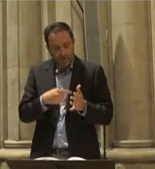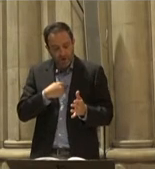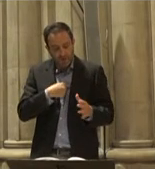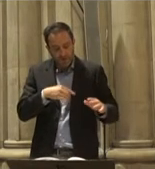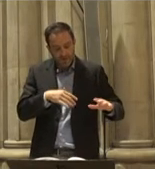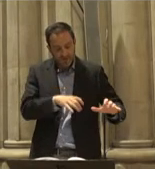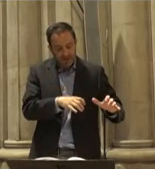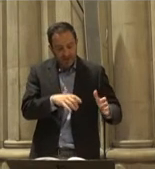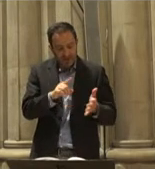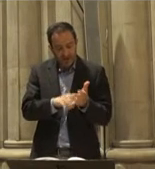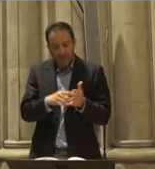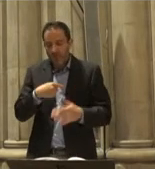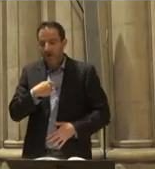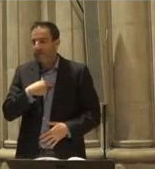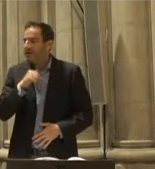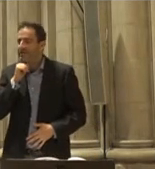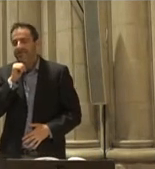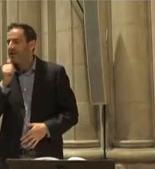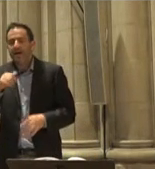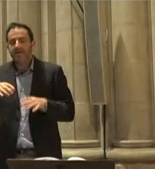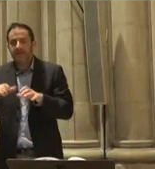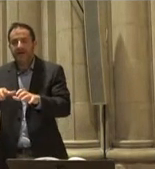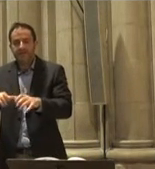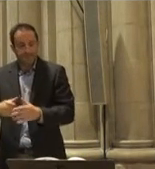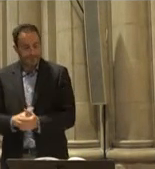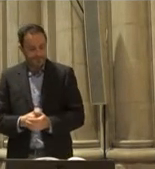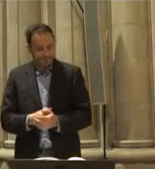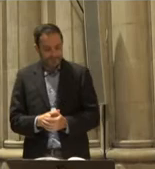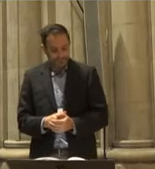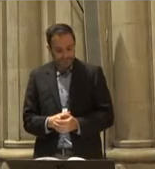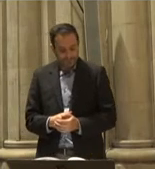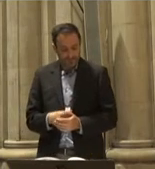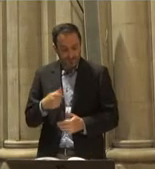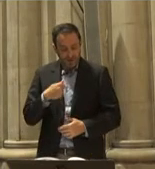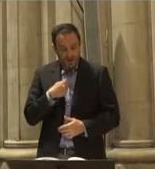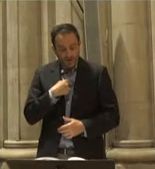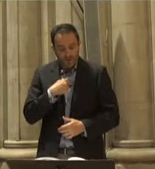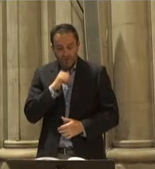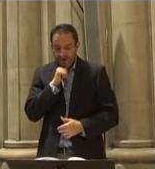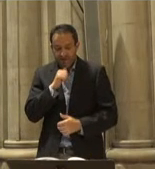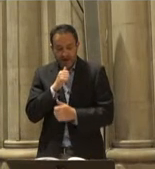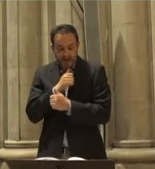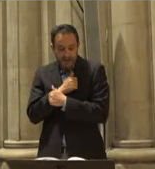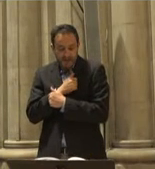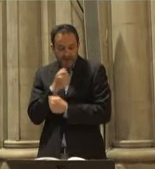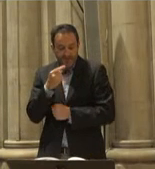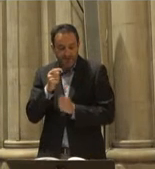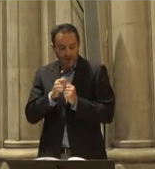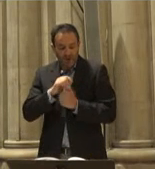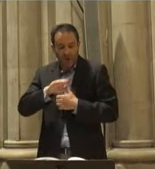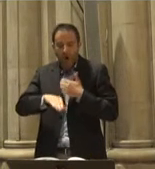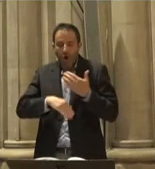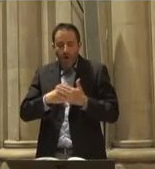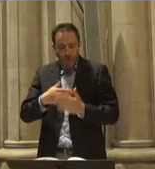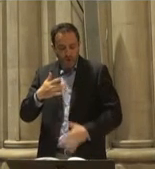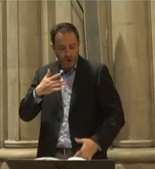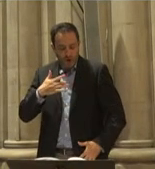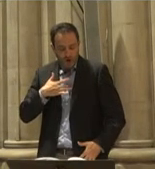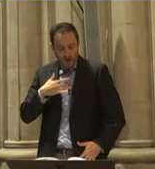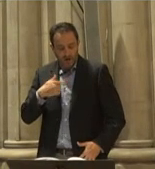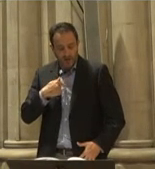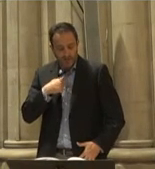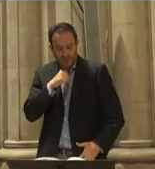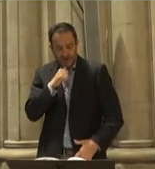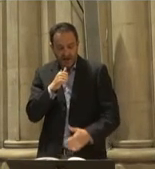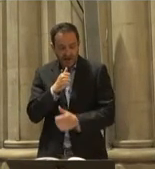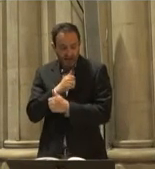we have done and by what we have left undone. We have not loved you with our whole heart. We have